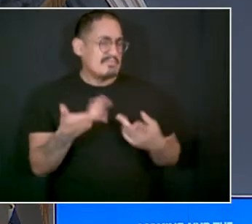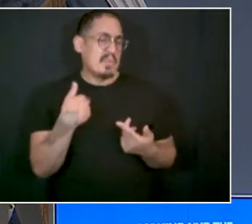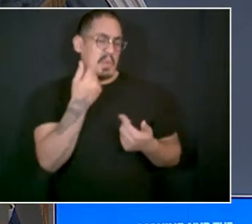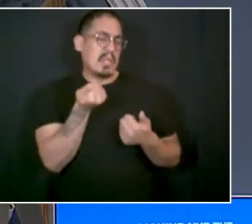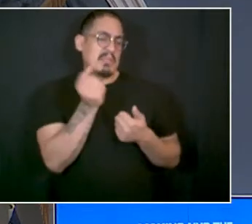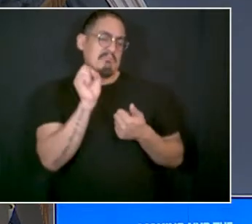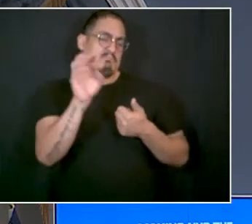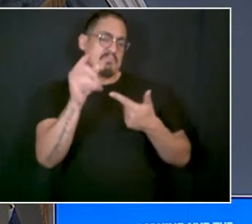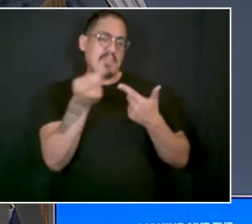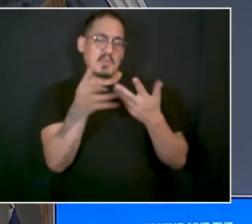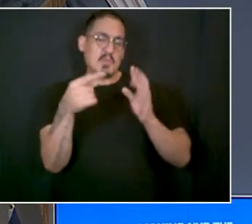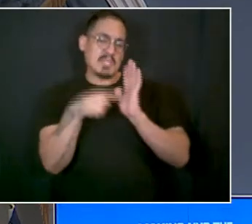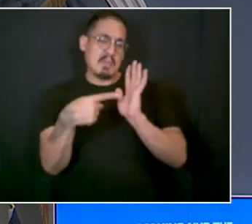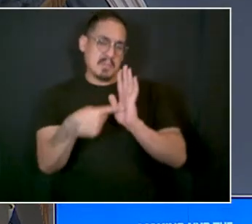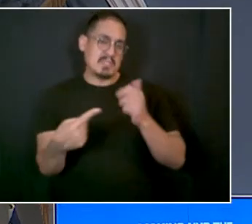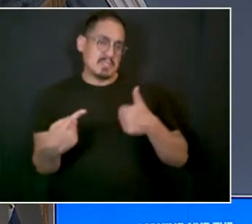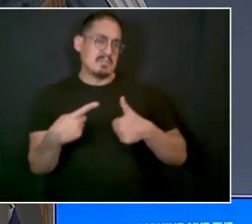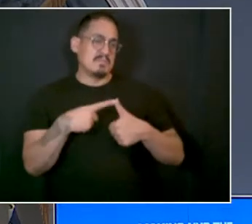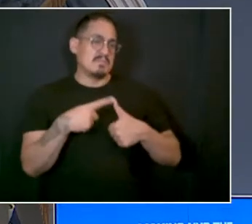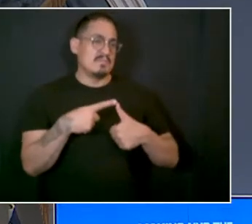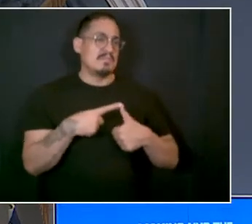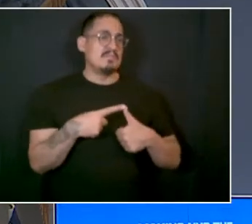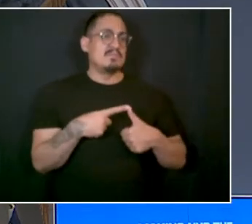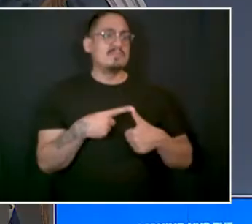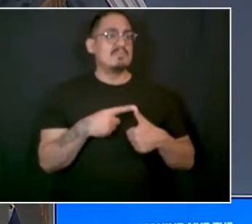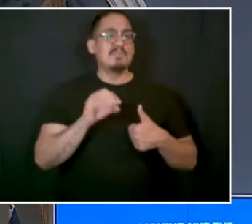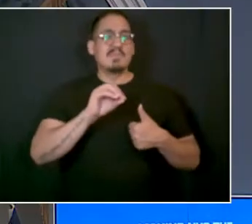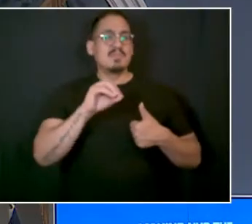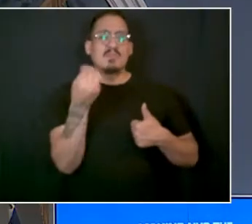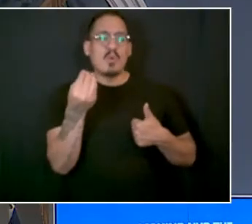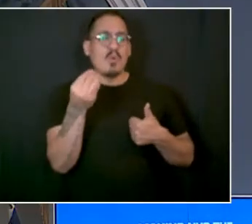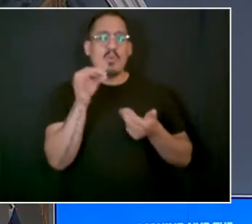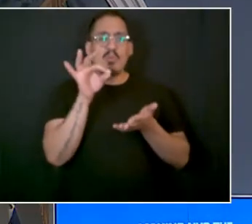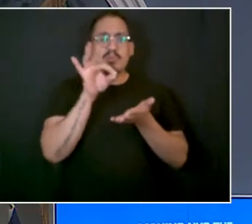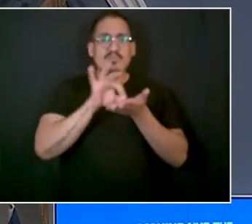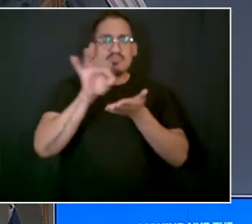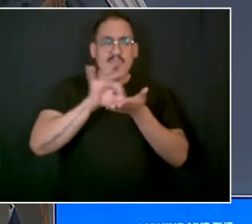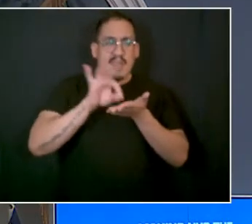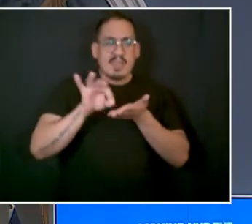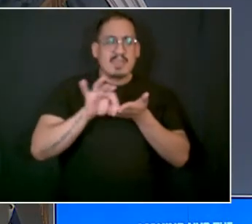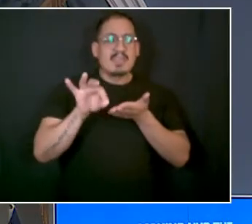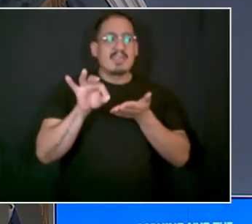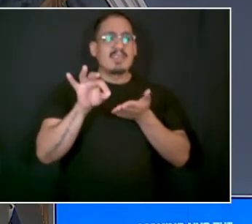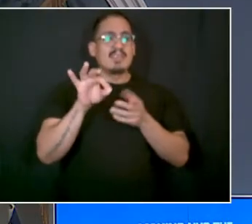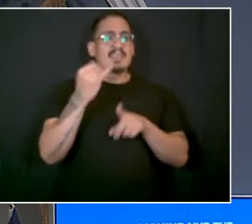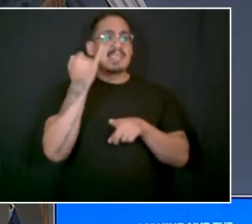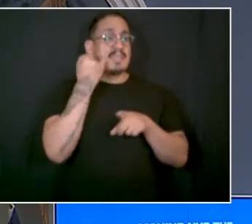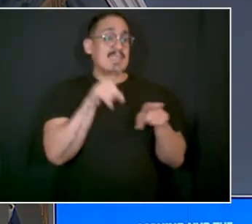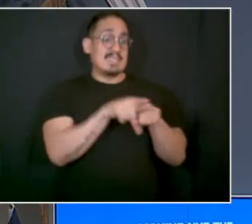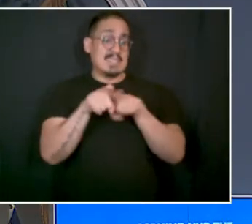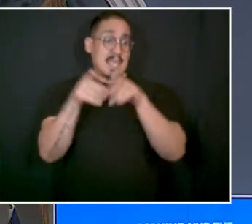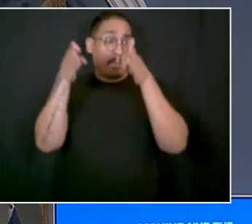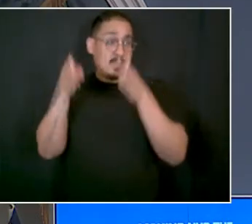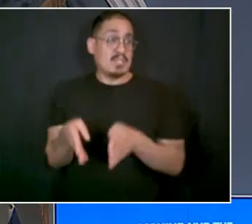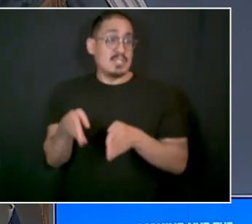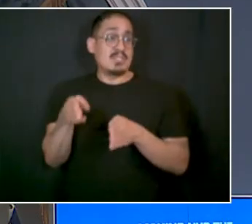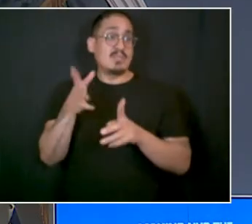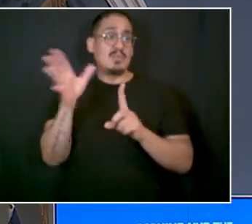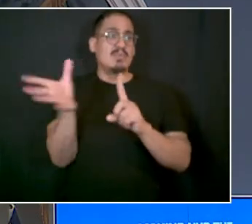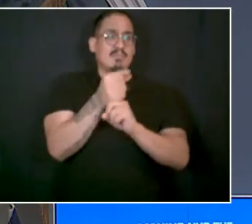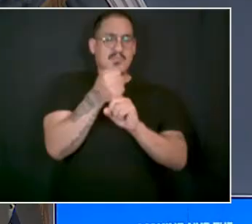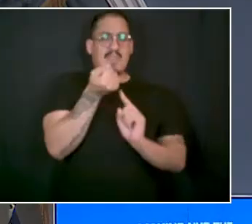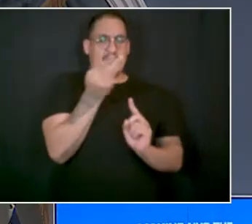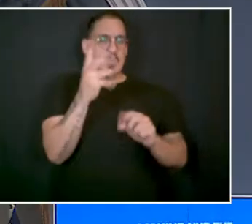that there's no tracking on whether the same individual has been involuntarily transported multiple times. Another big one